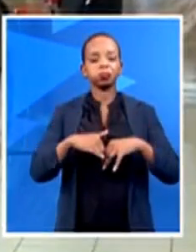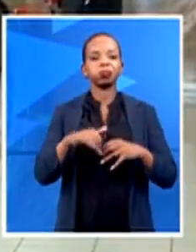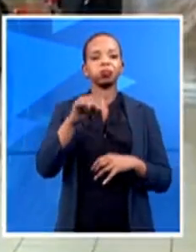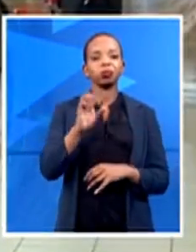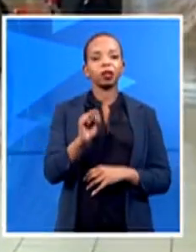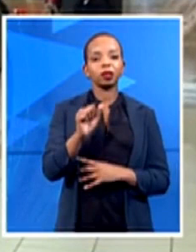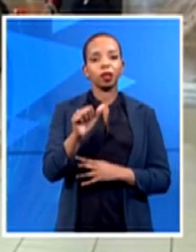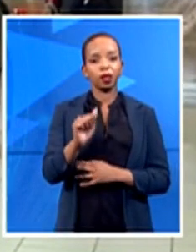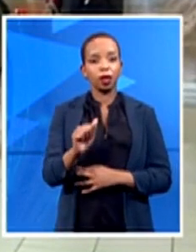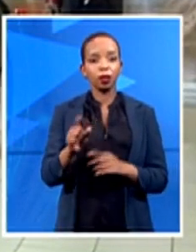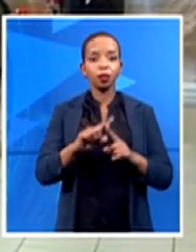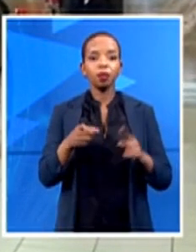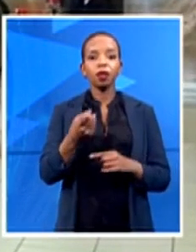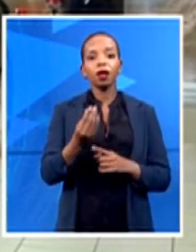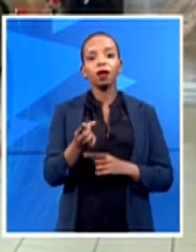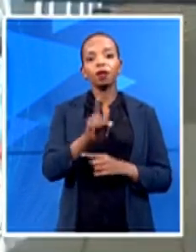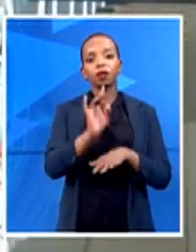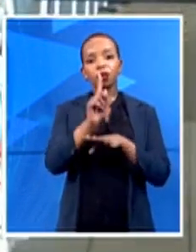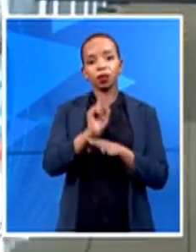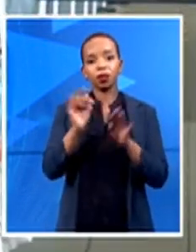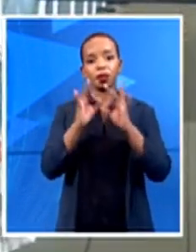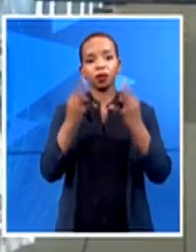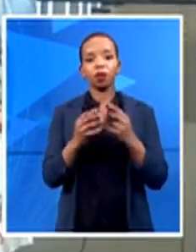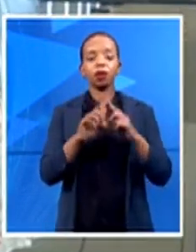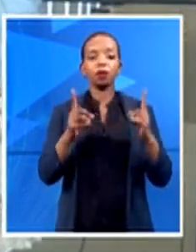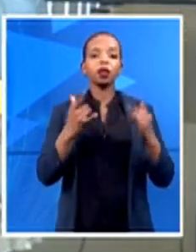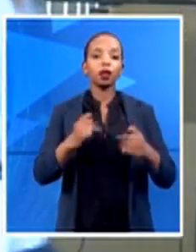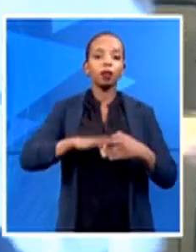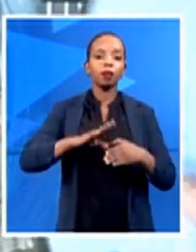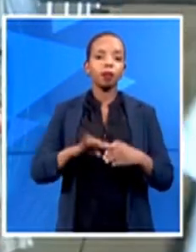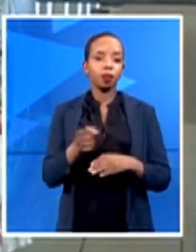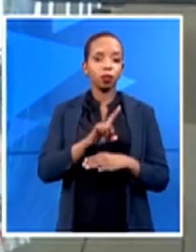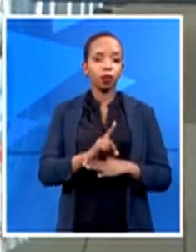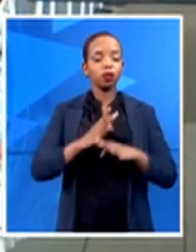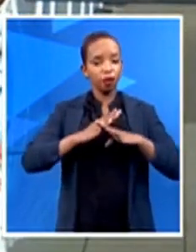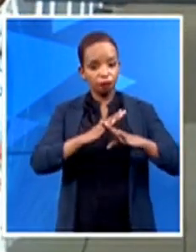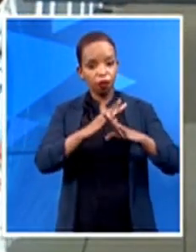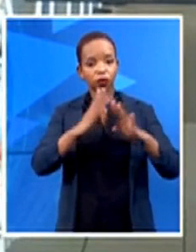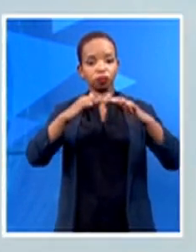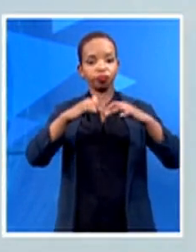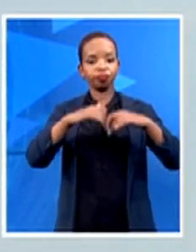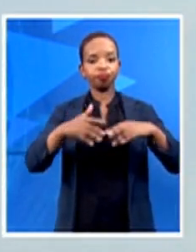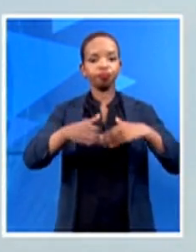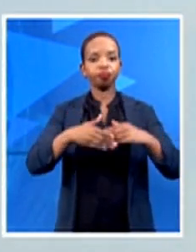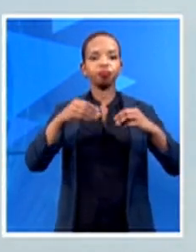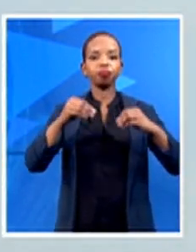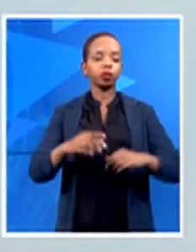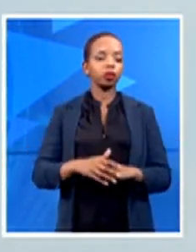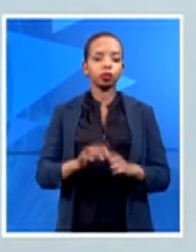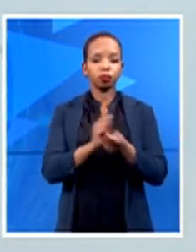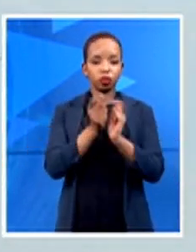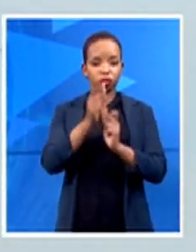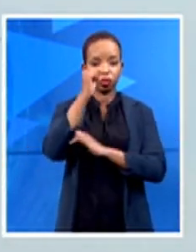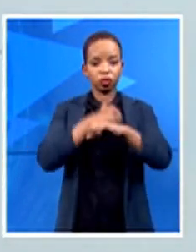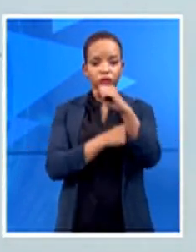main purpose is to avoid liquidation and to restructure the airline. It's a fact that this is not the first time